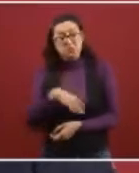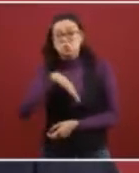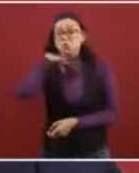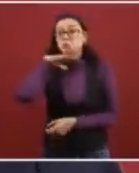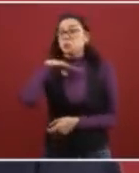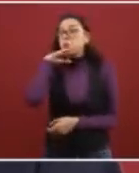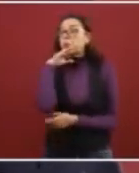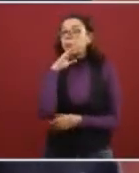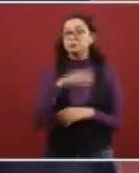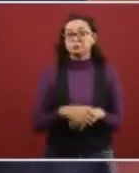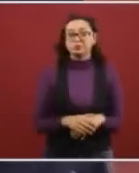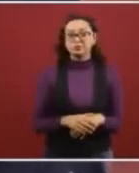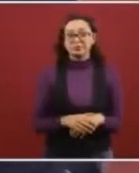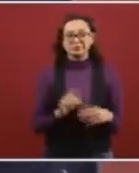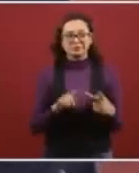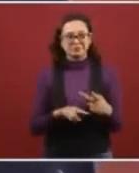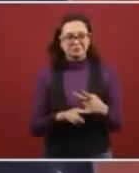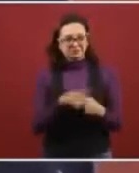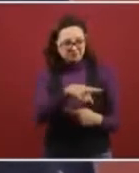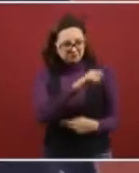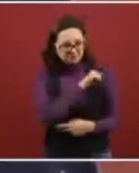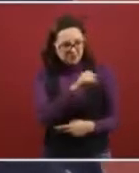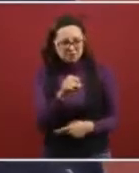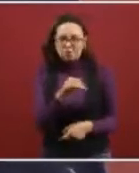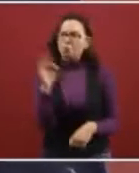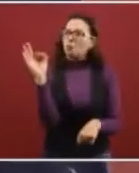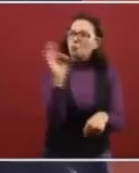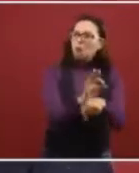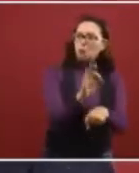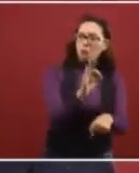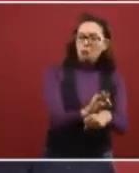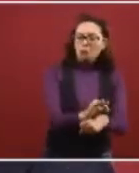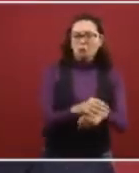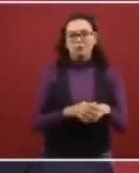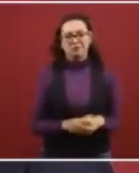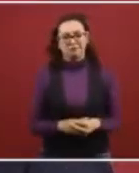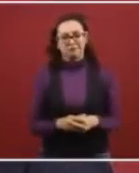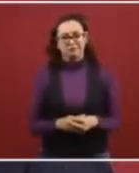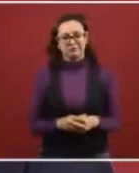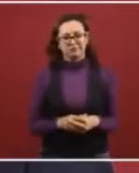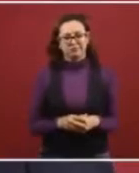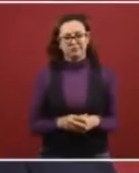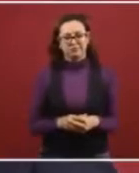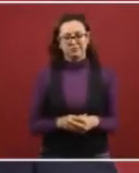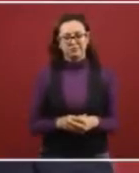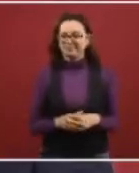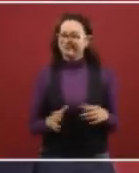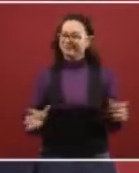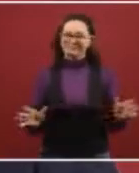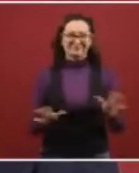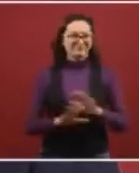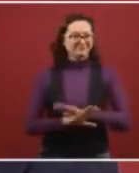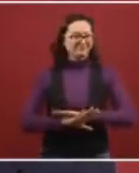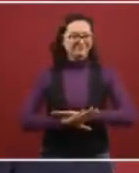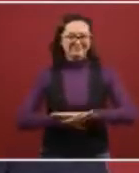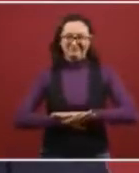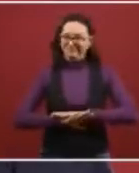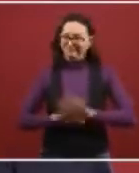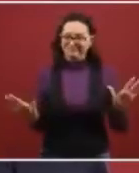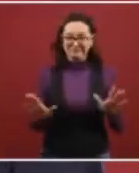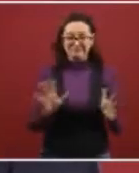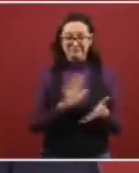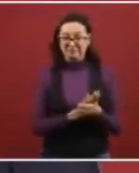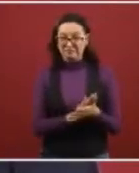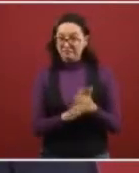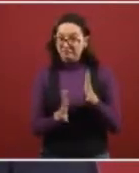se proteja. That they be protected. Al que cometa un ilícito. These that commit illicit acts. No podemos tapar nada. We